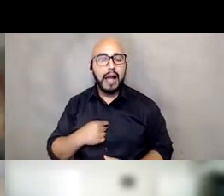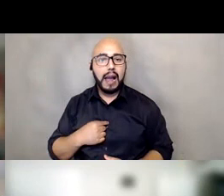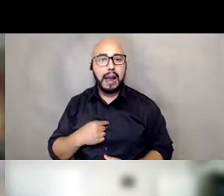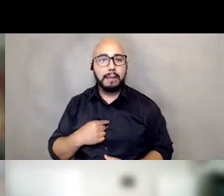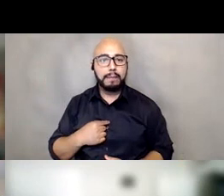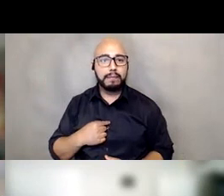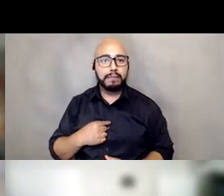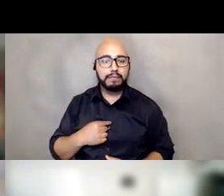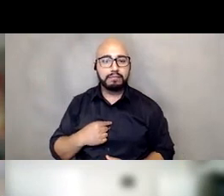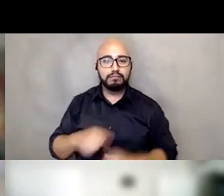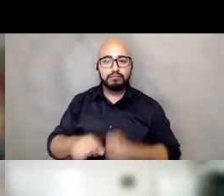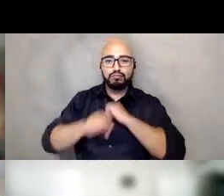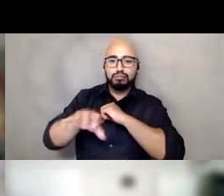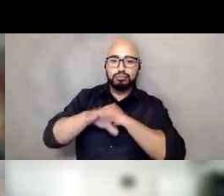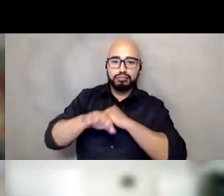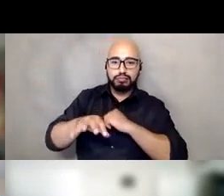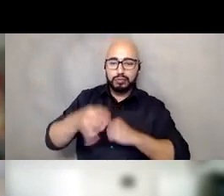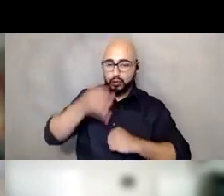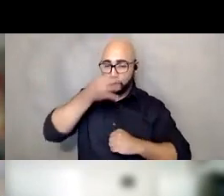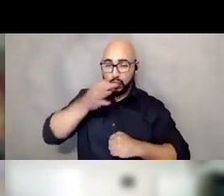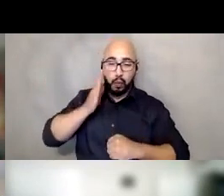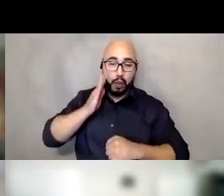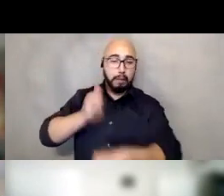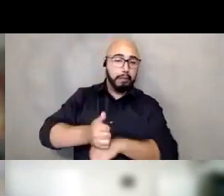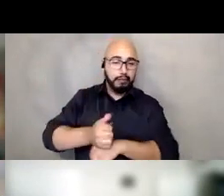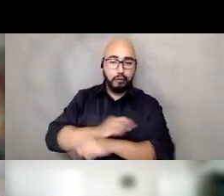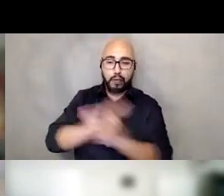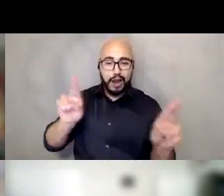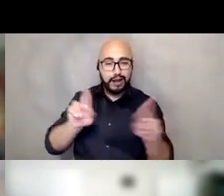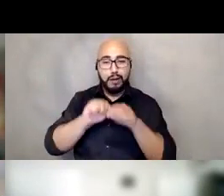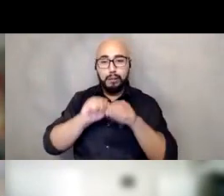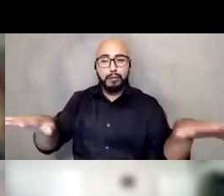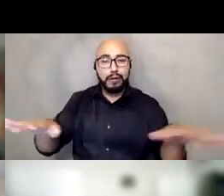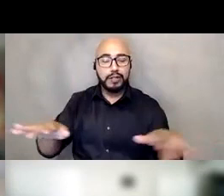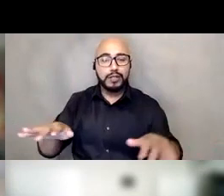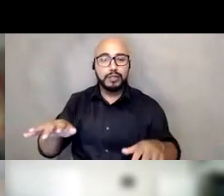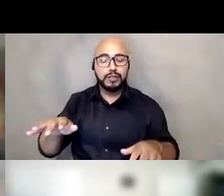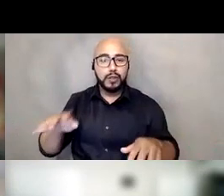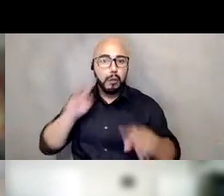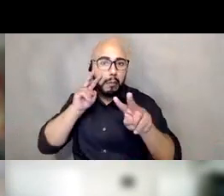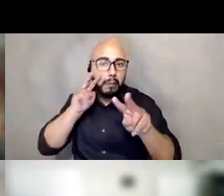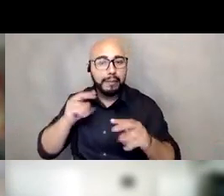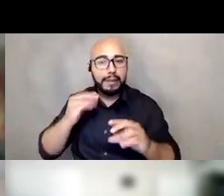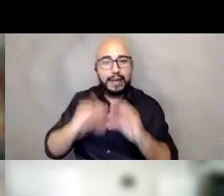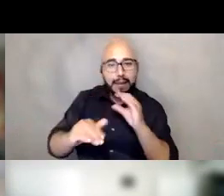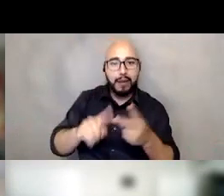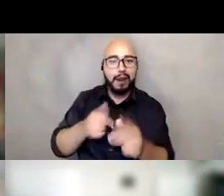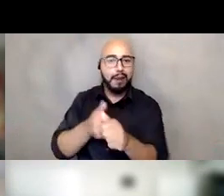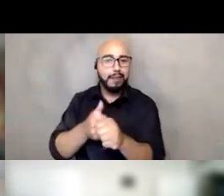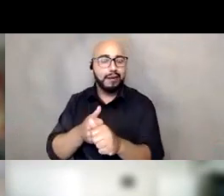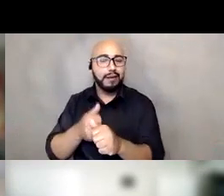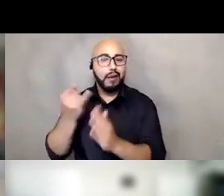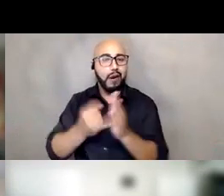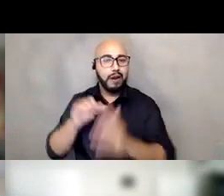finalizing all the publicity at the moment. So do look out for emails and updates on the Art Space Gallery website.